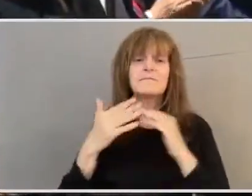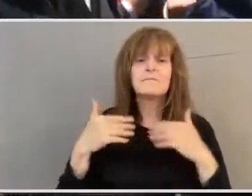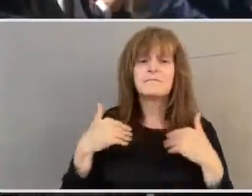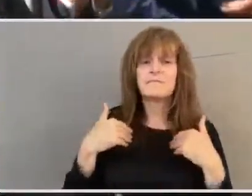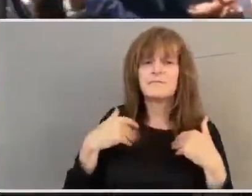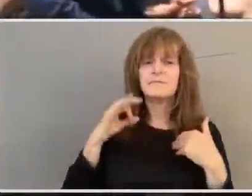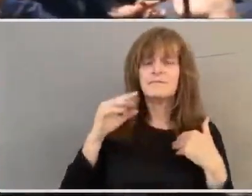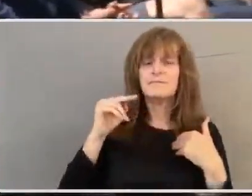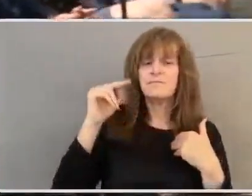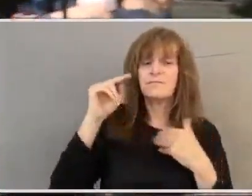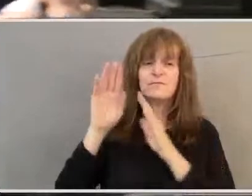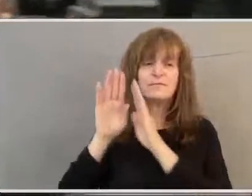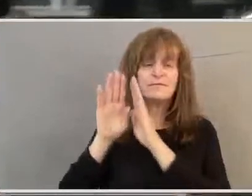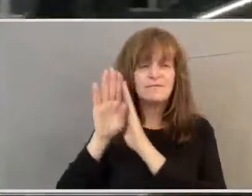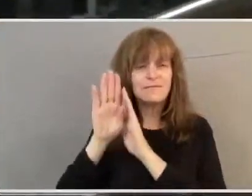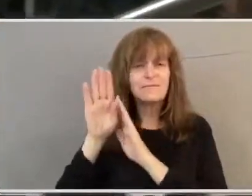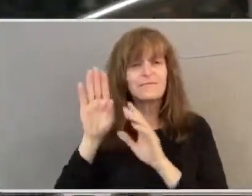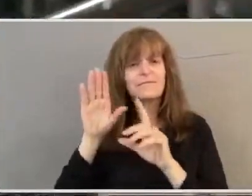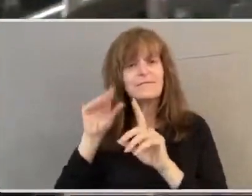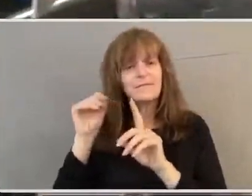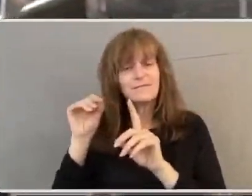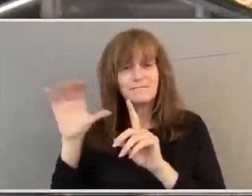please come forward to take his oath.